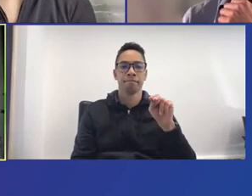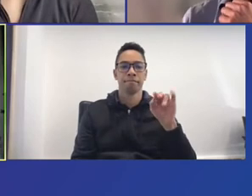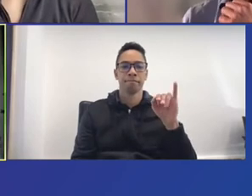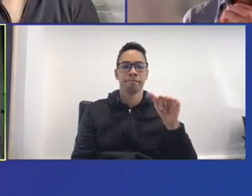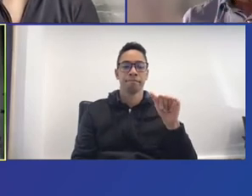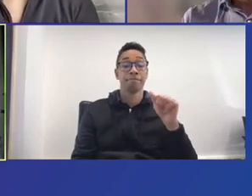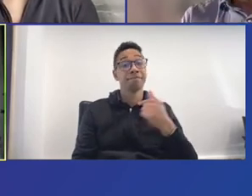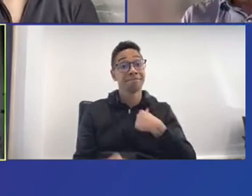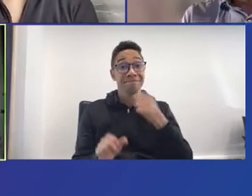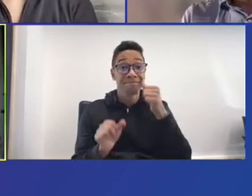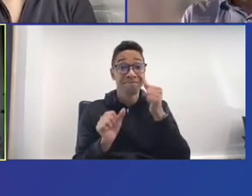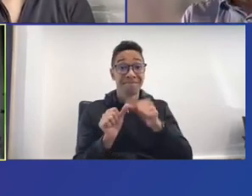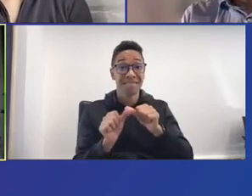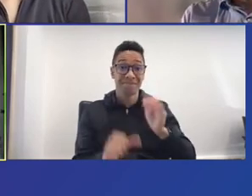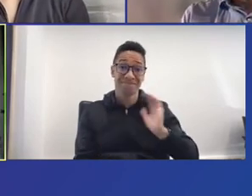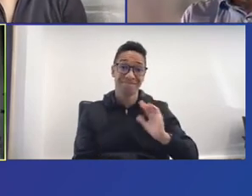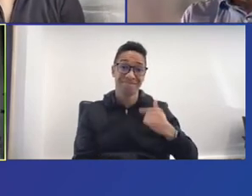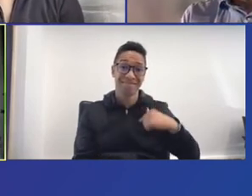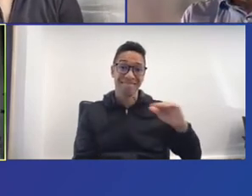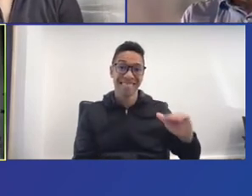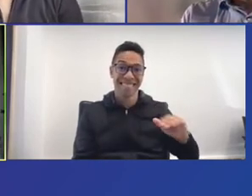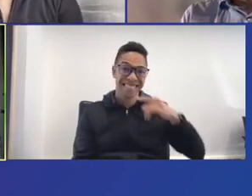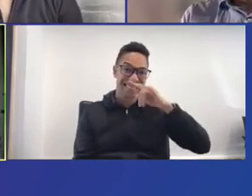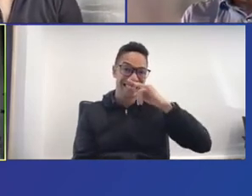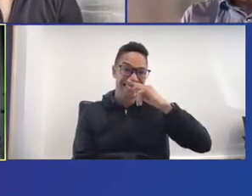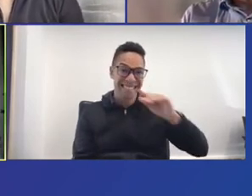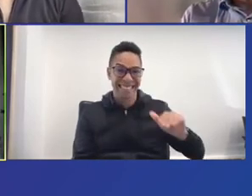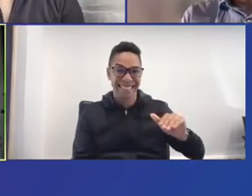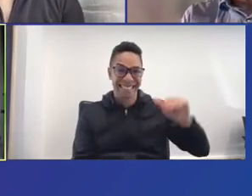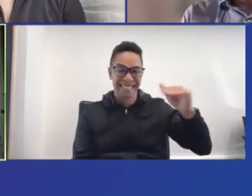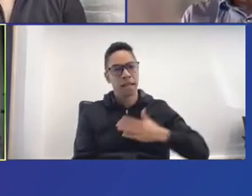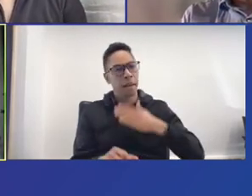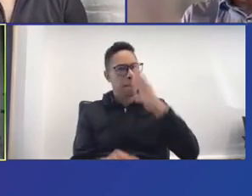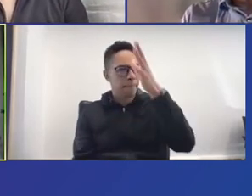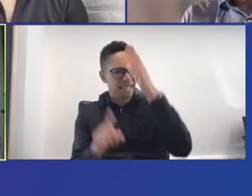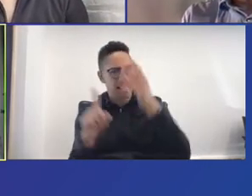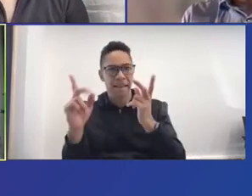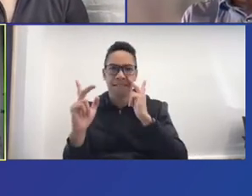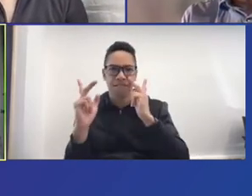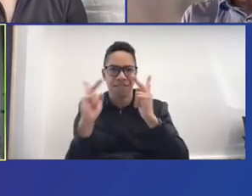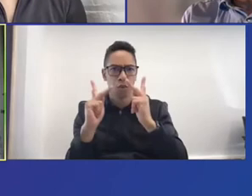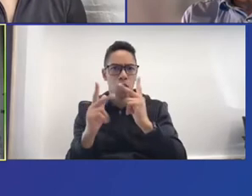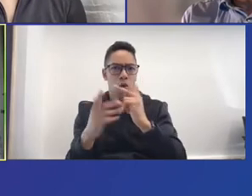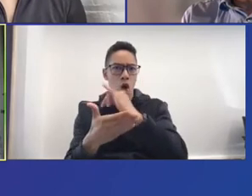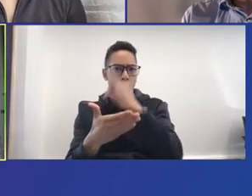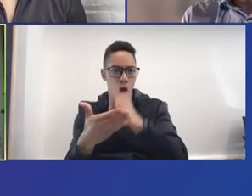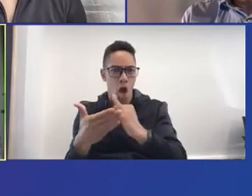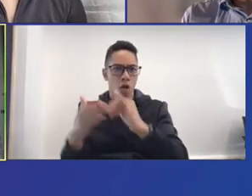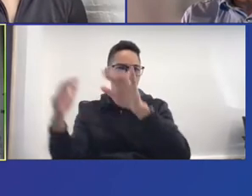as a kid, I asked my dad, my father is a visual artist, sculptor.